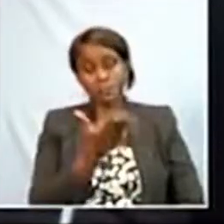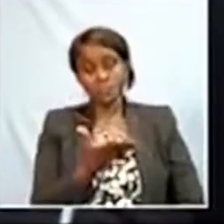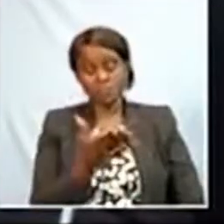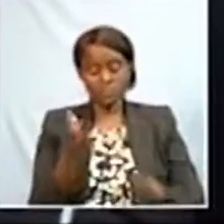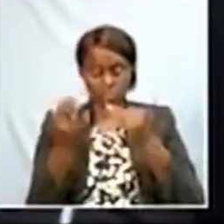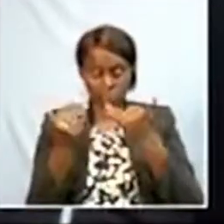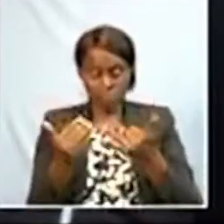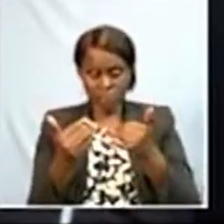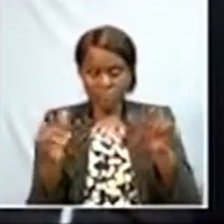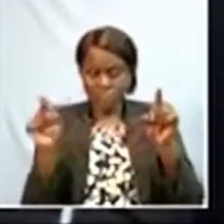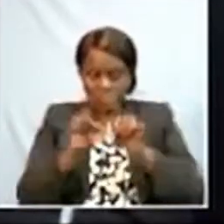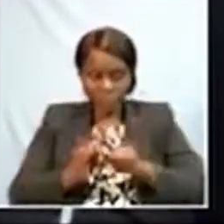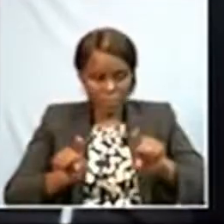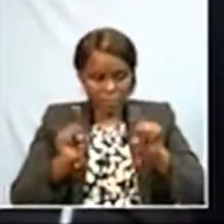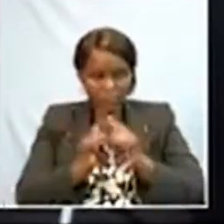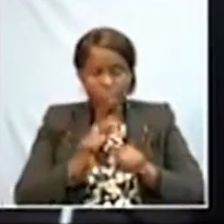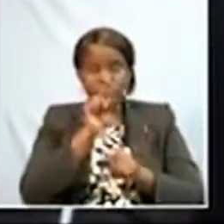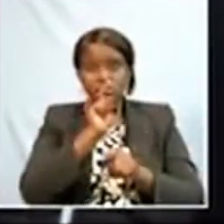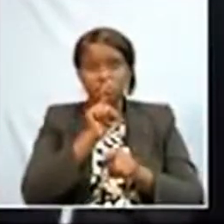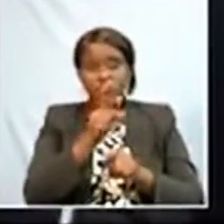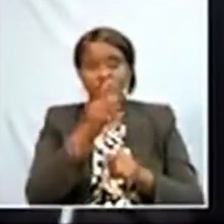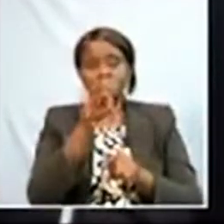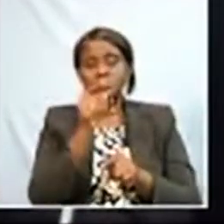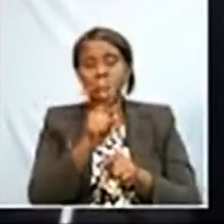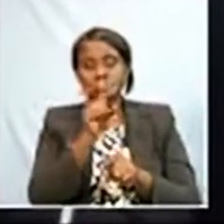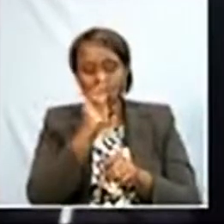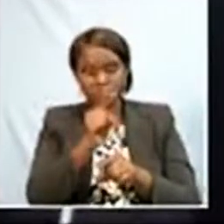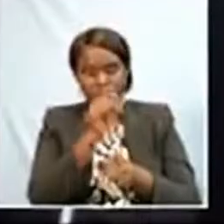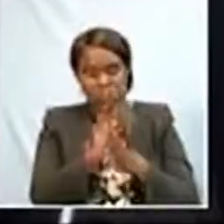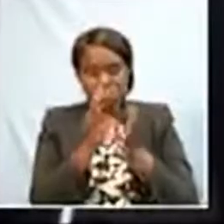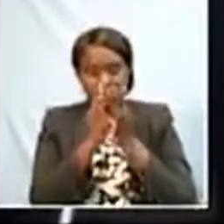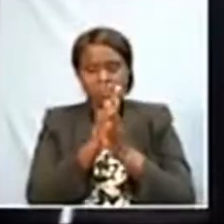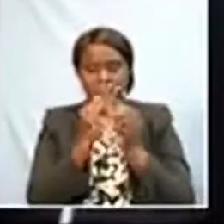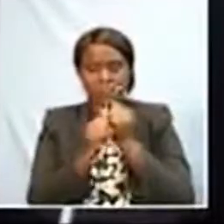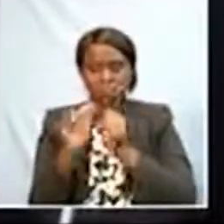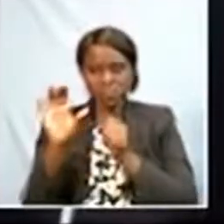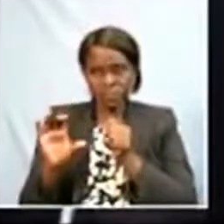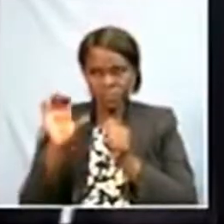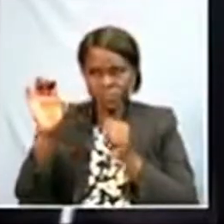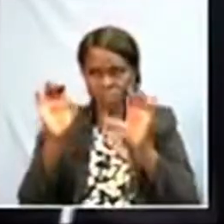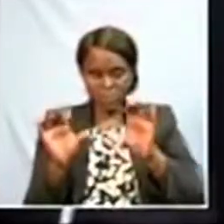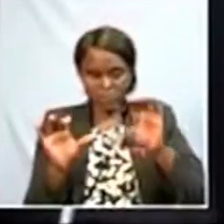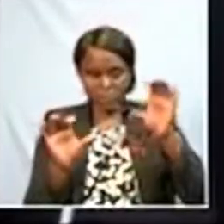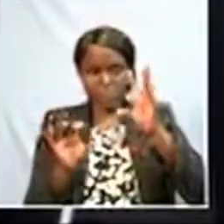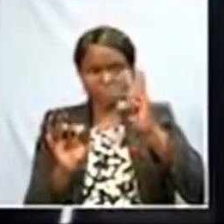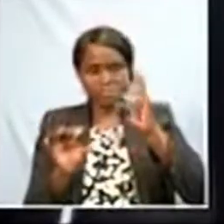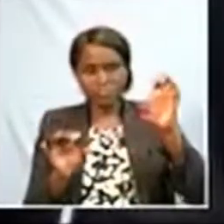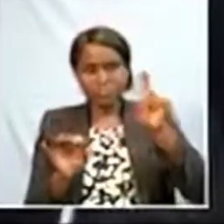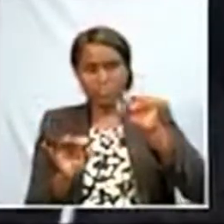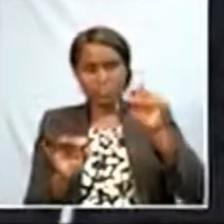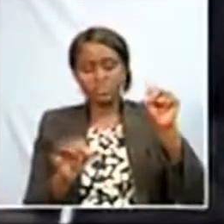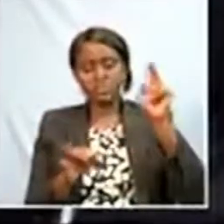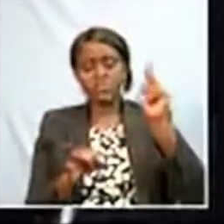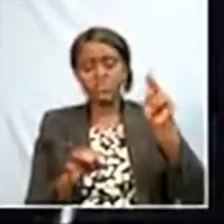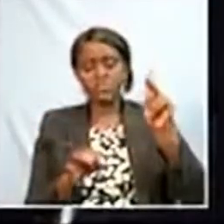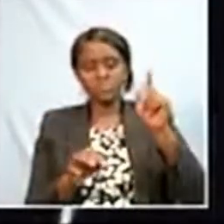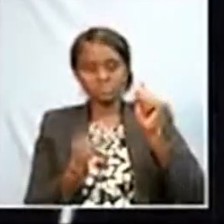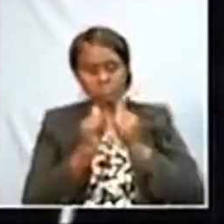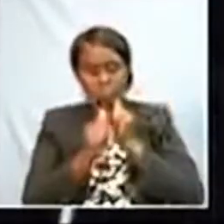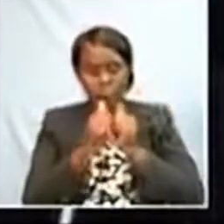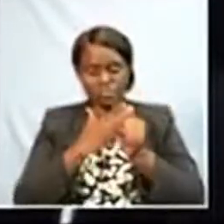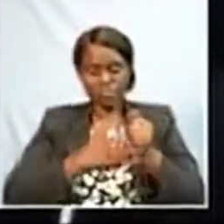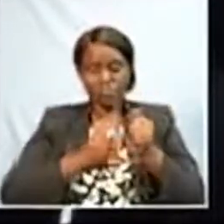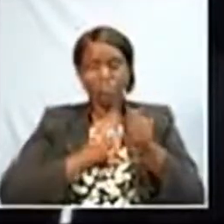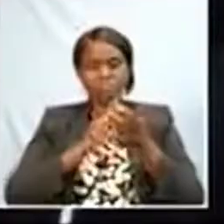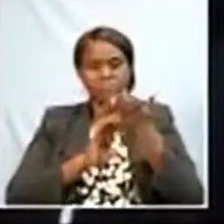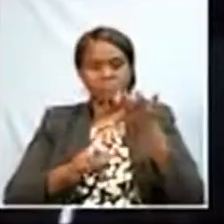now the third party of it is that this contract that was allocated 622,000 kwacha, which I believe is normal